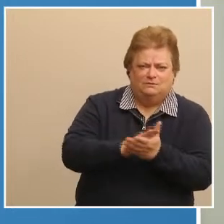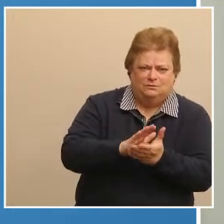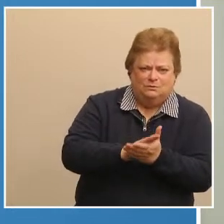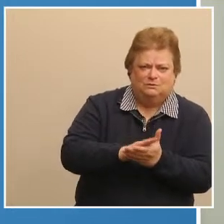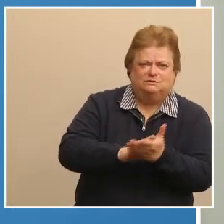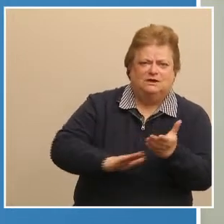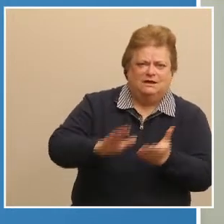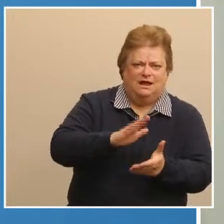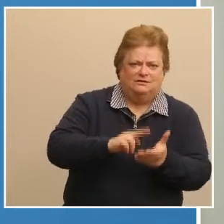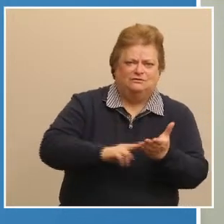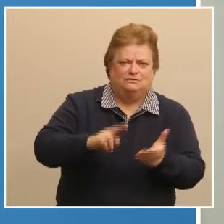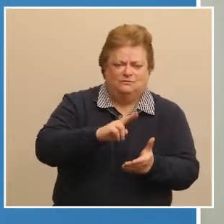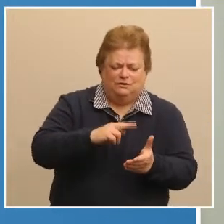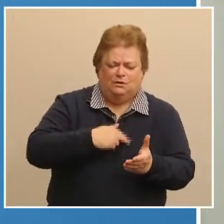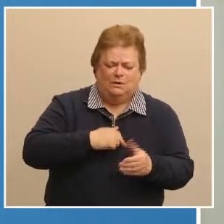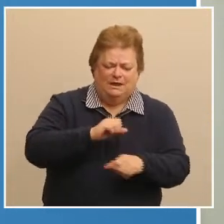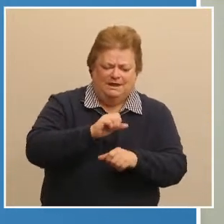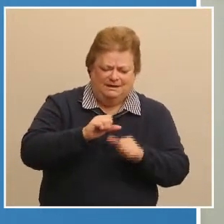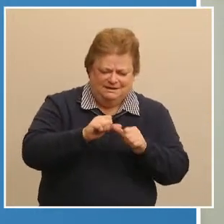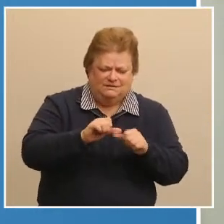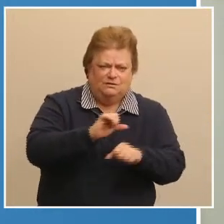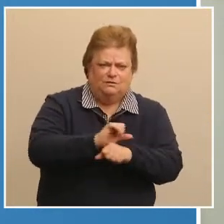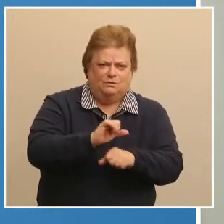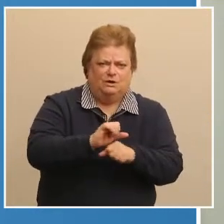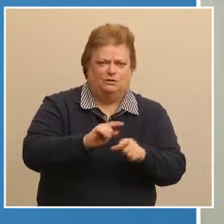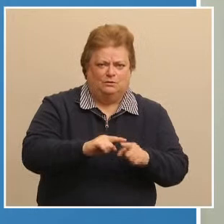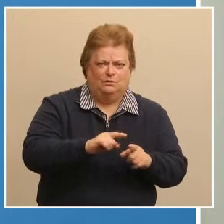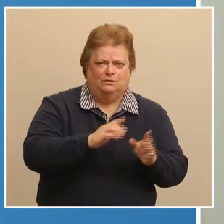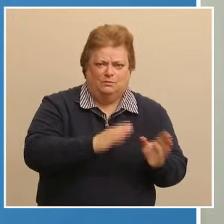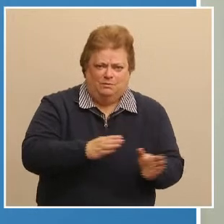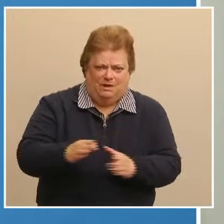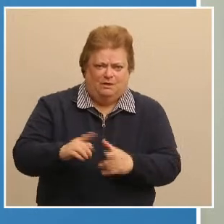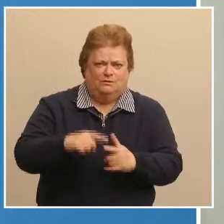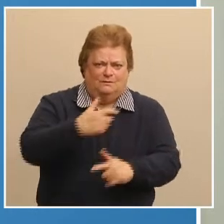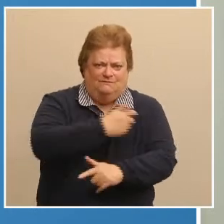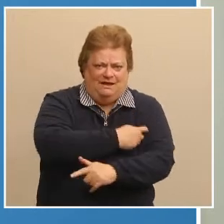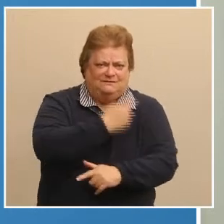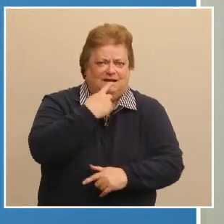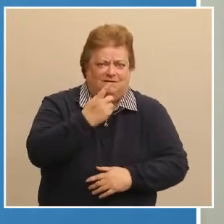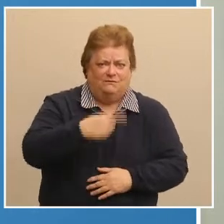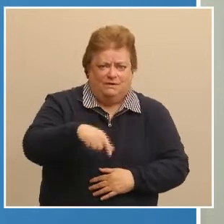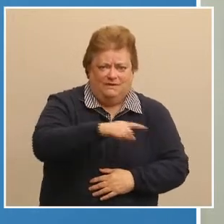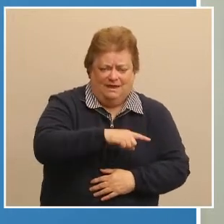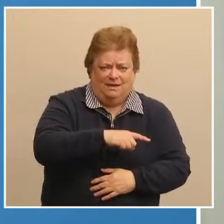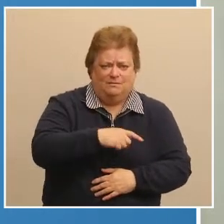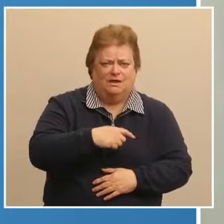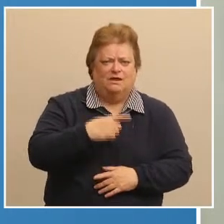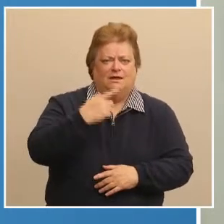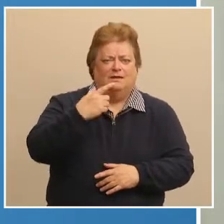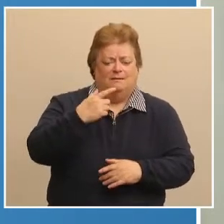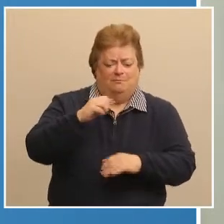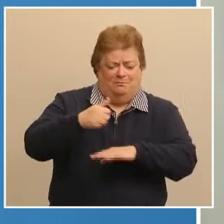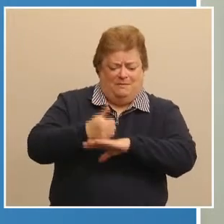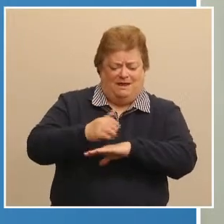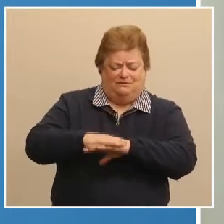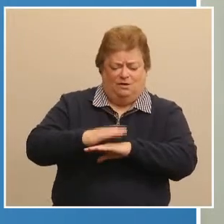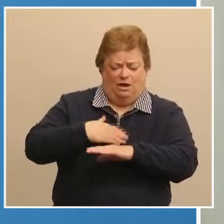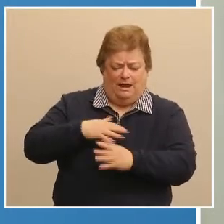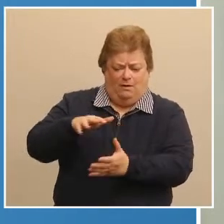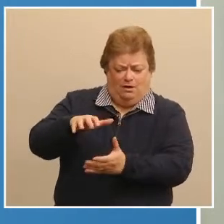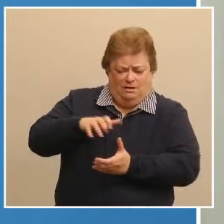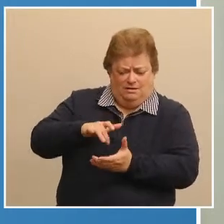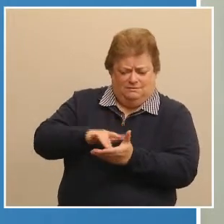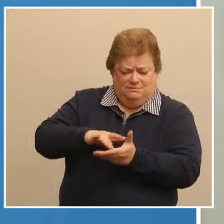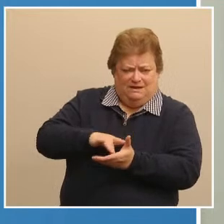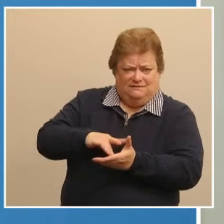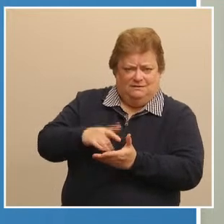work continues as we prepare to vaccinate these dedicated professionals. Based on current vaccine supply, and assuming no